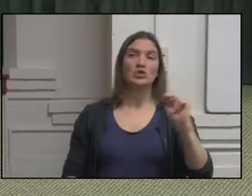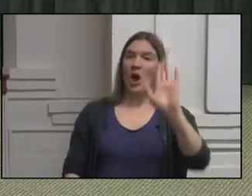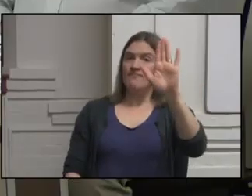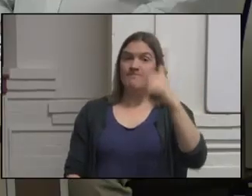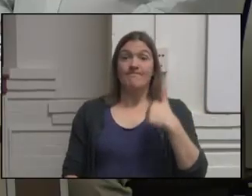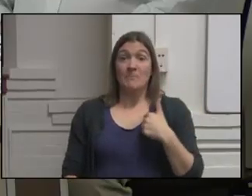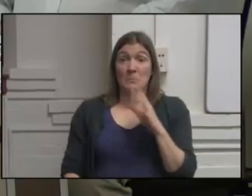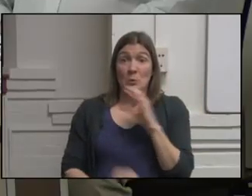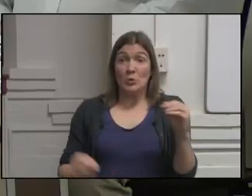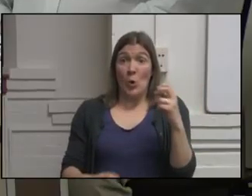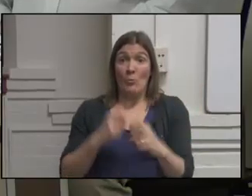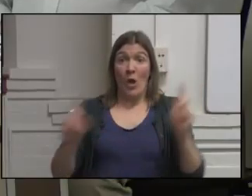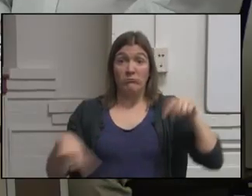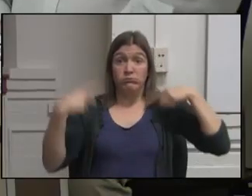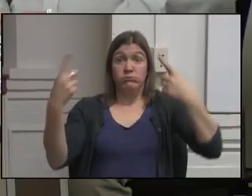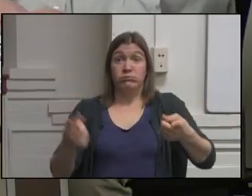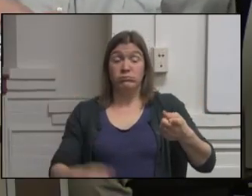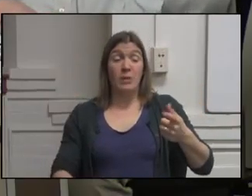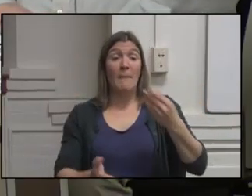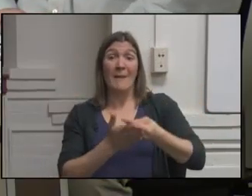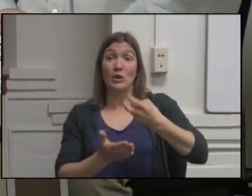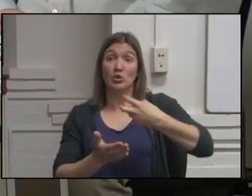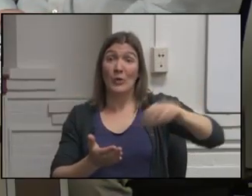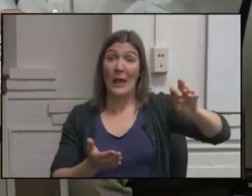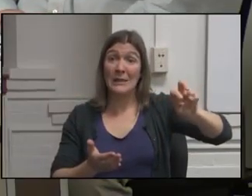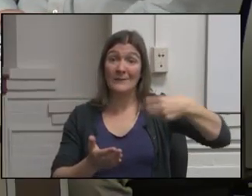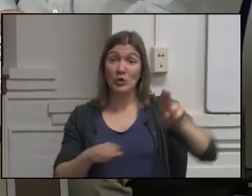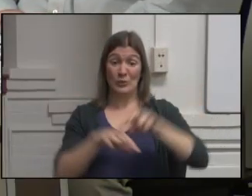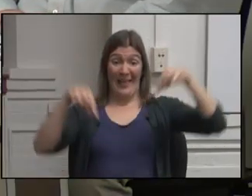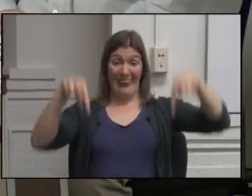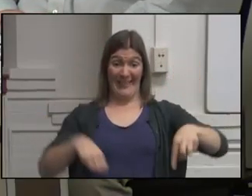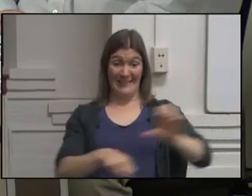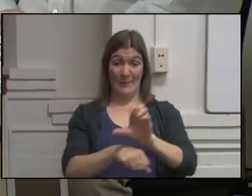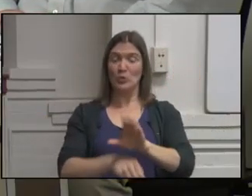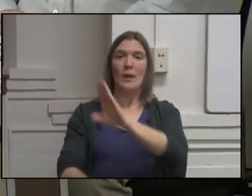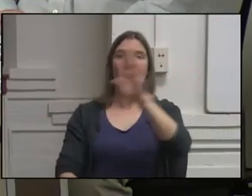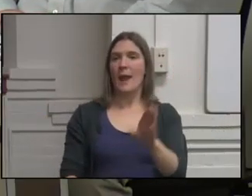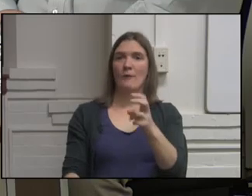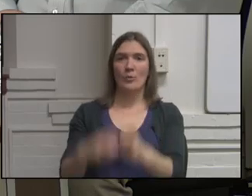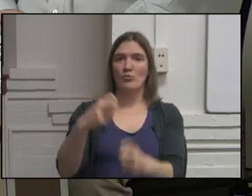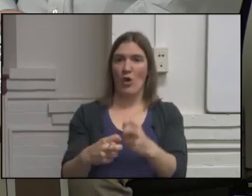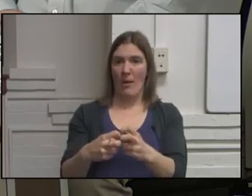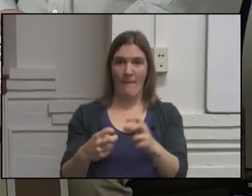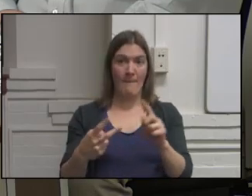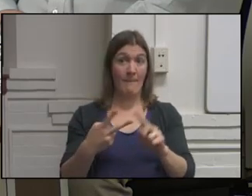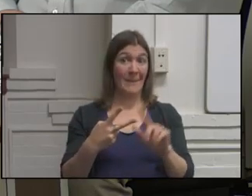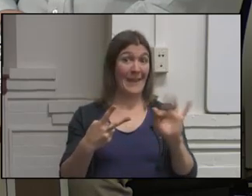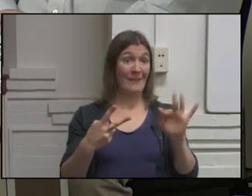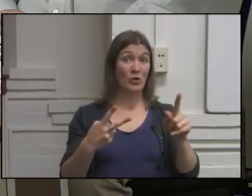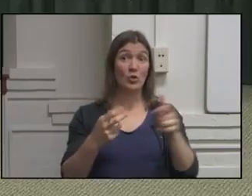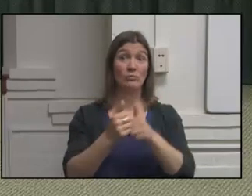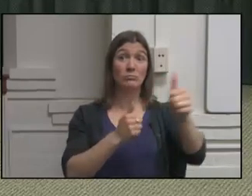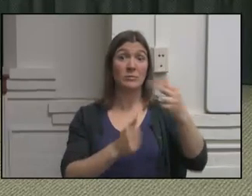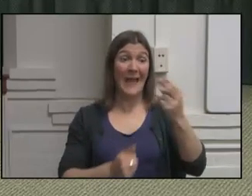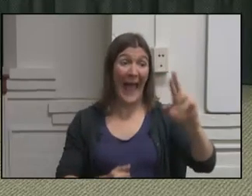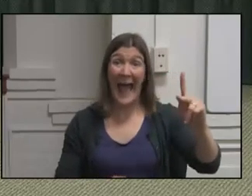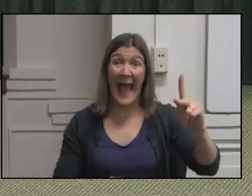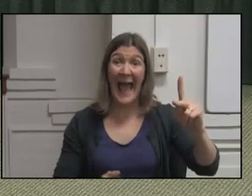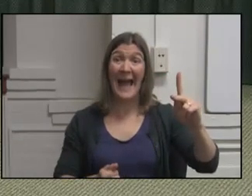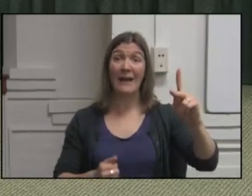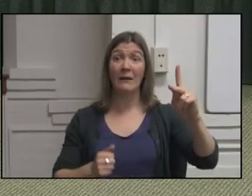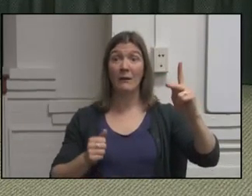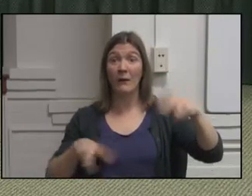an issue with transferring funds using these computers. Right. Never. And no problem being hacked or ransomed